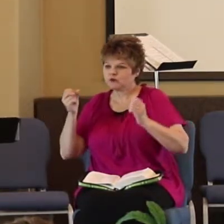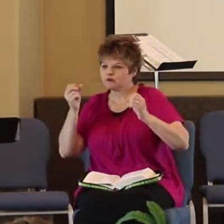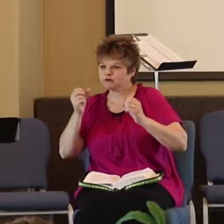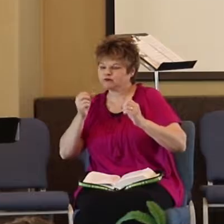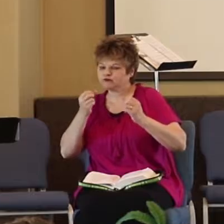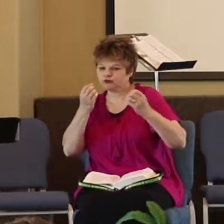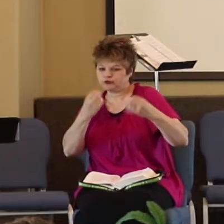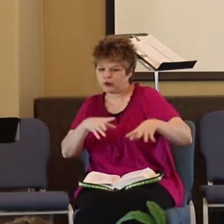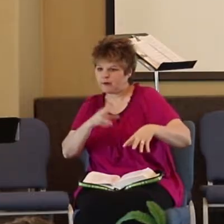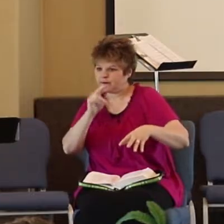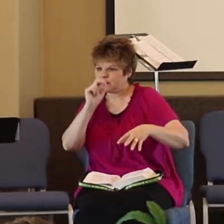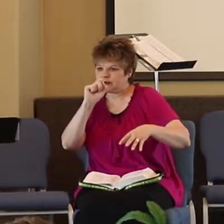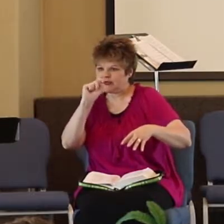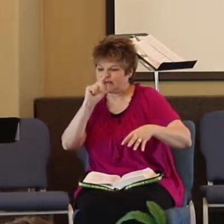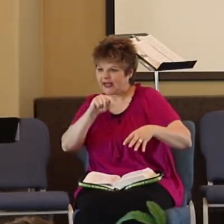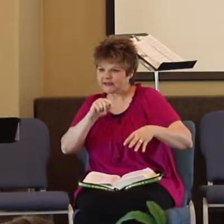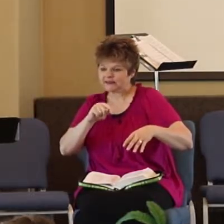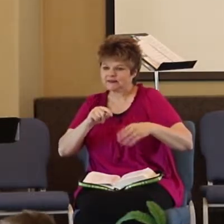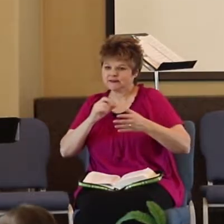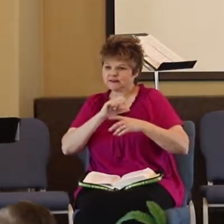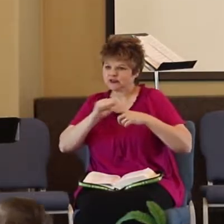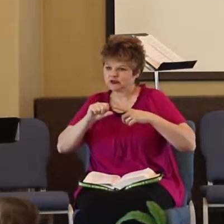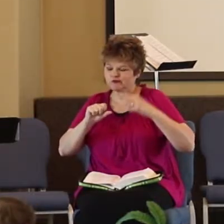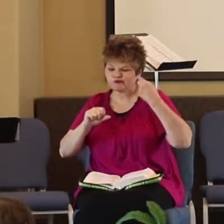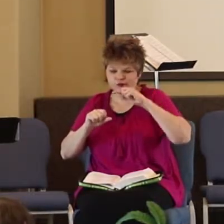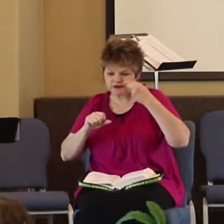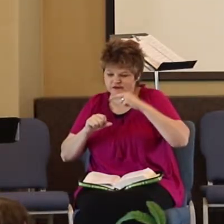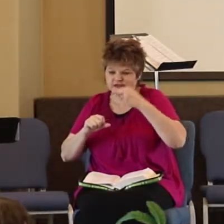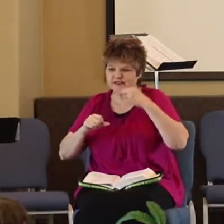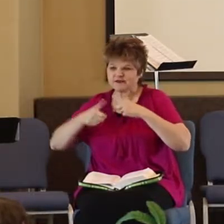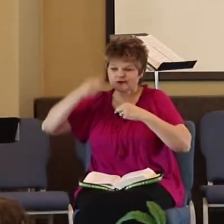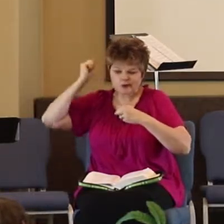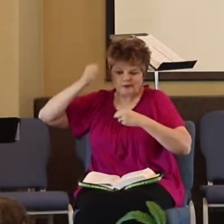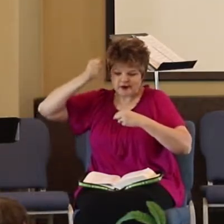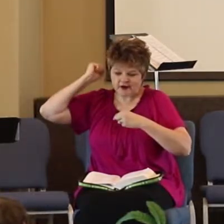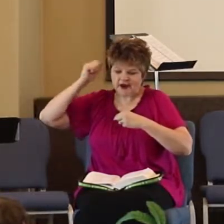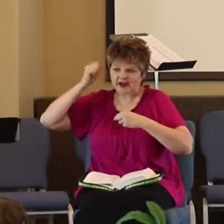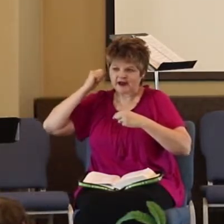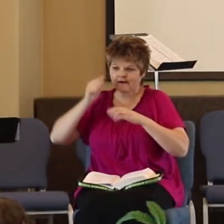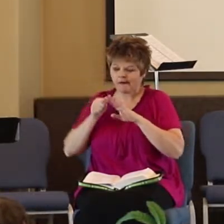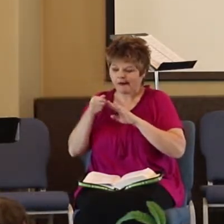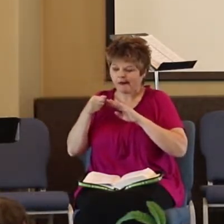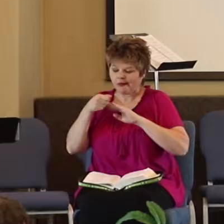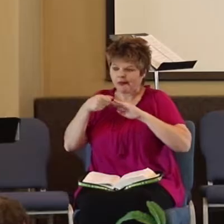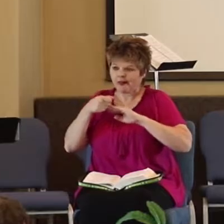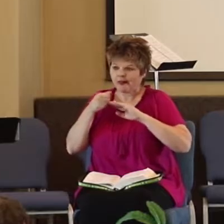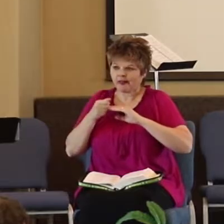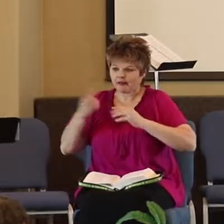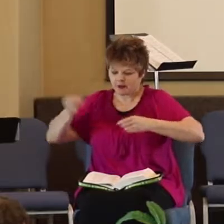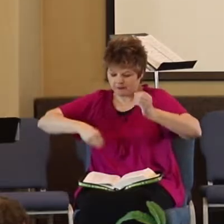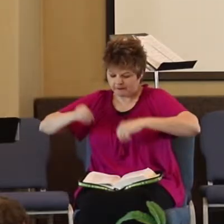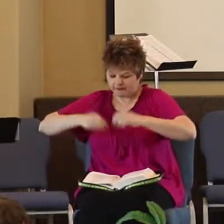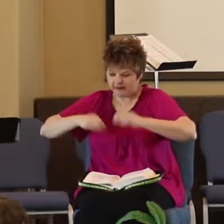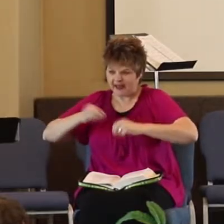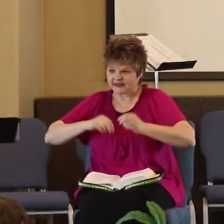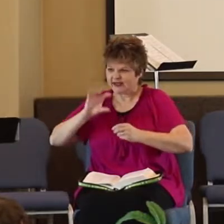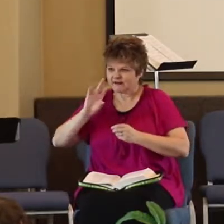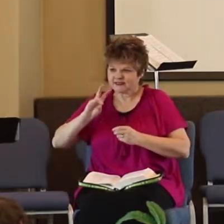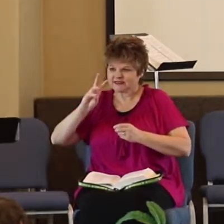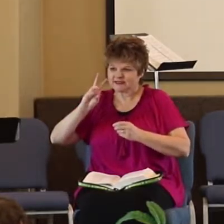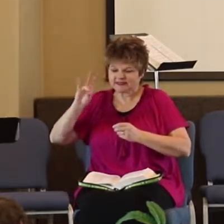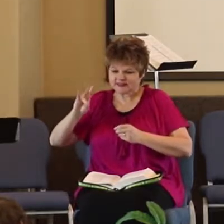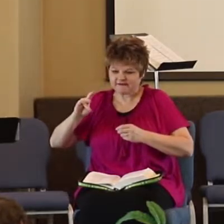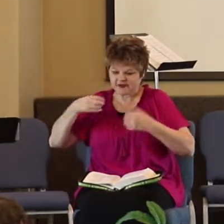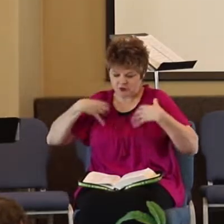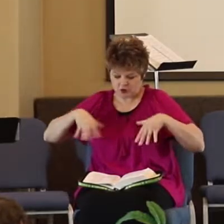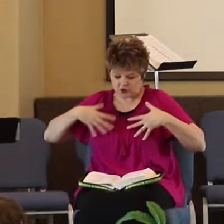nets, brush your teeth, comb your hair, file your nails, pack a bag, have 6 or 7 changes of clothes.